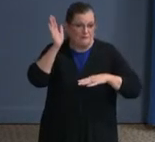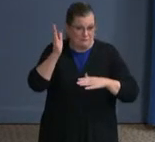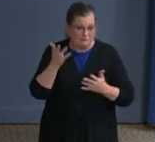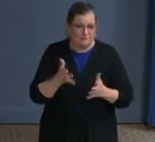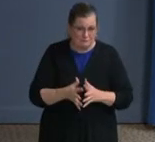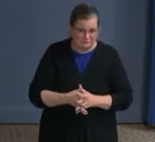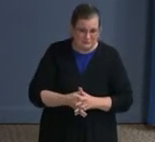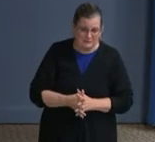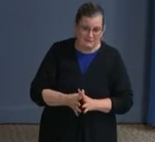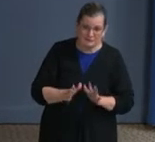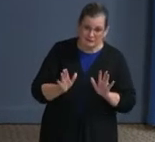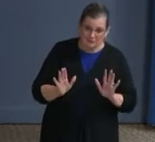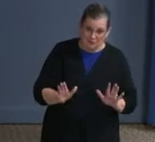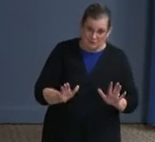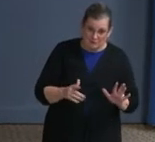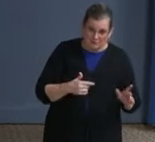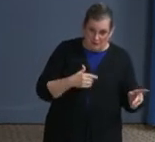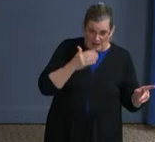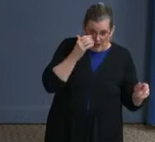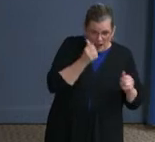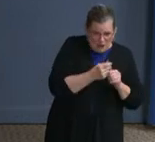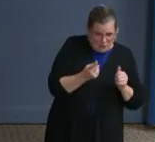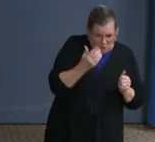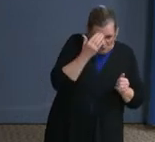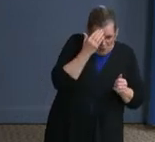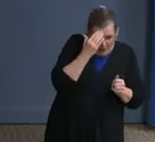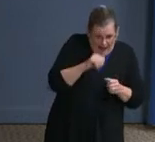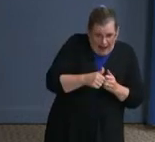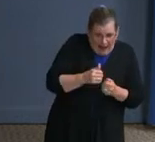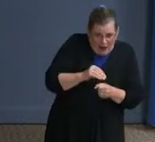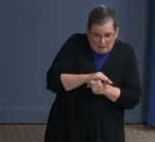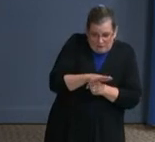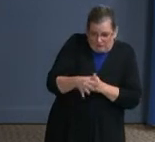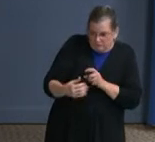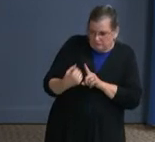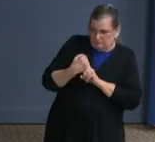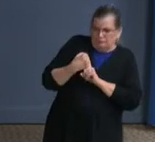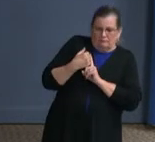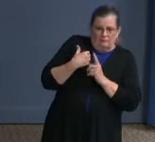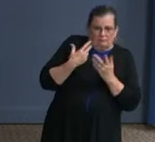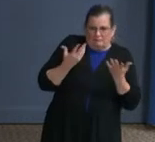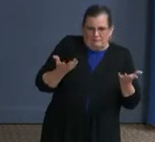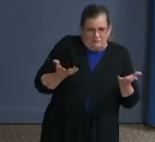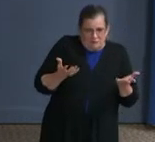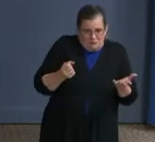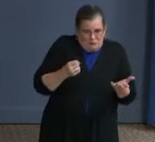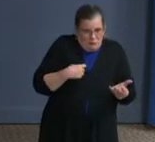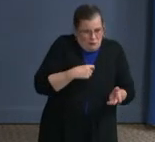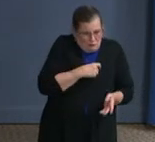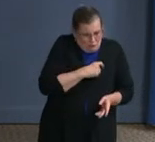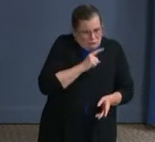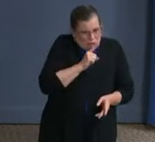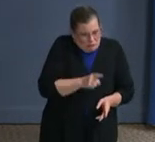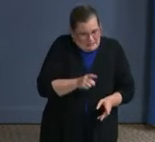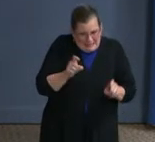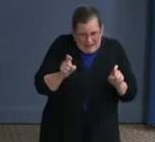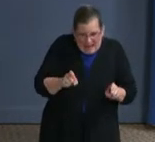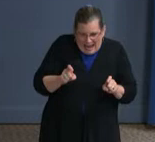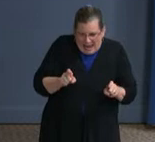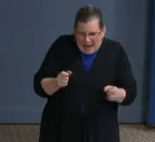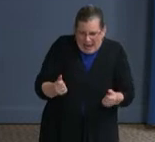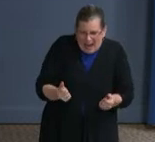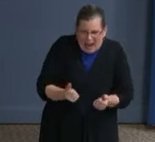ultimately, none of us know how the virus will affect us, so we have to do everything that